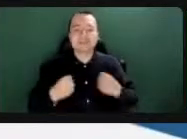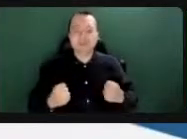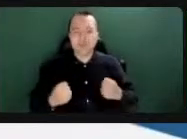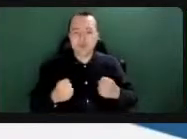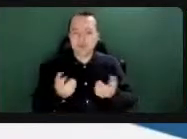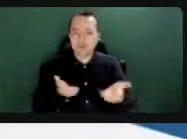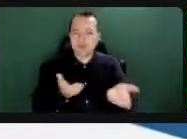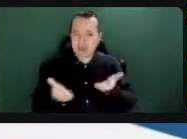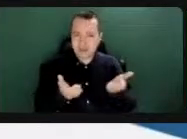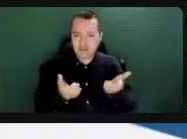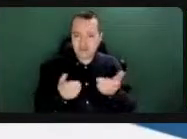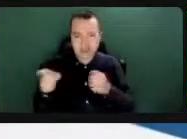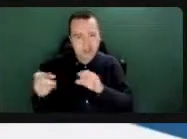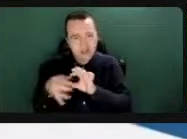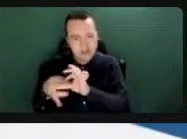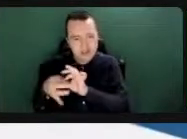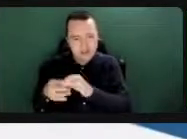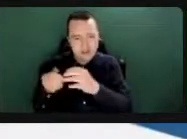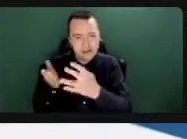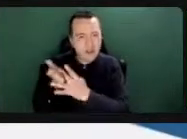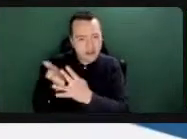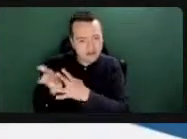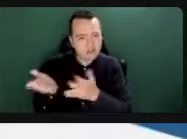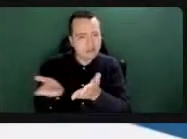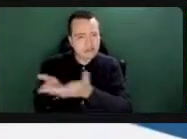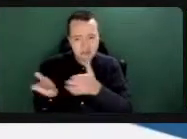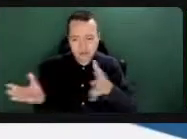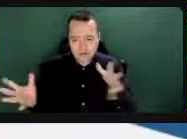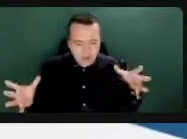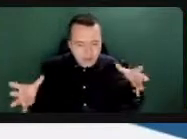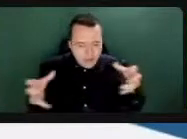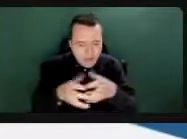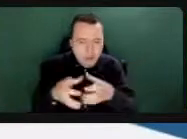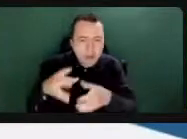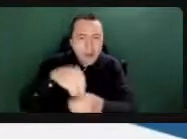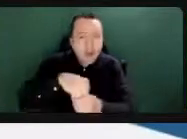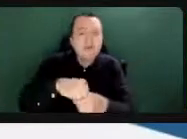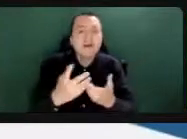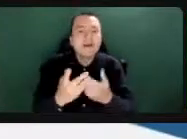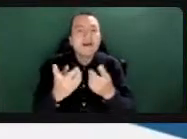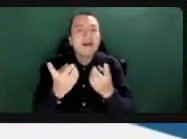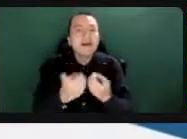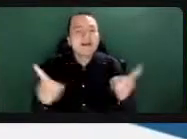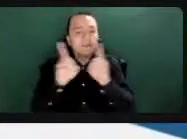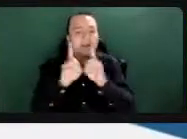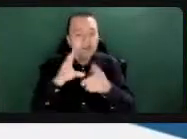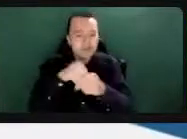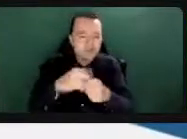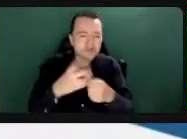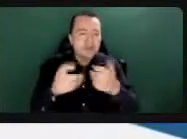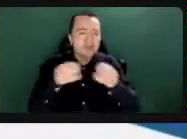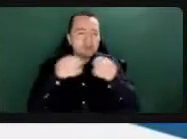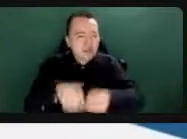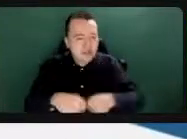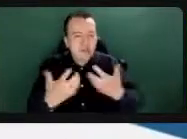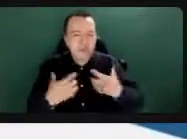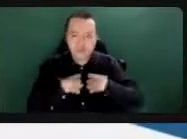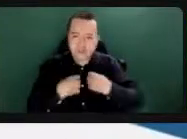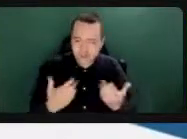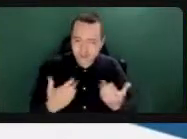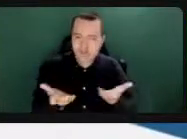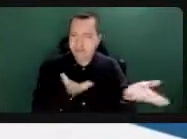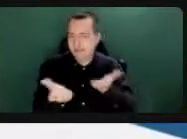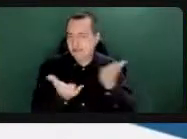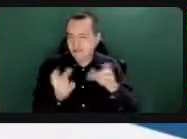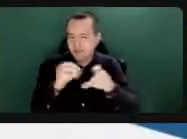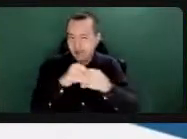access within the Department of Health Systems and Services, and of course jointly with our colleagues in the public health emergency teams.